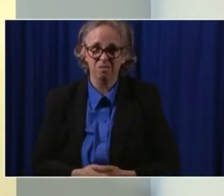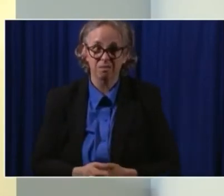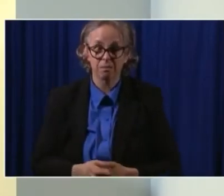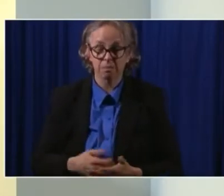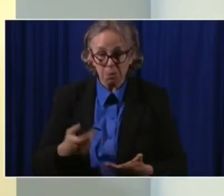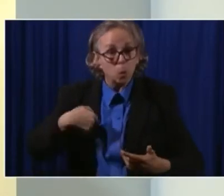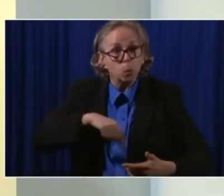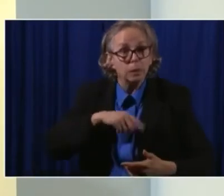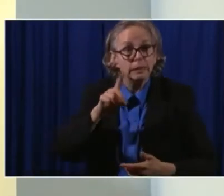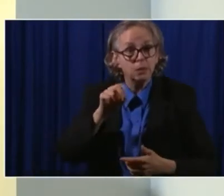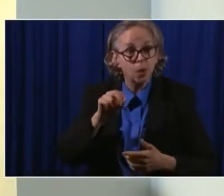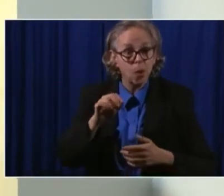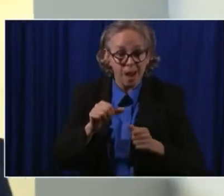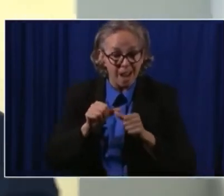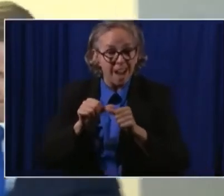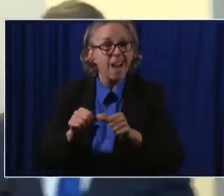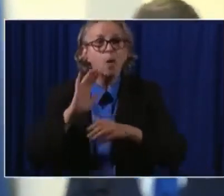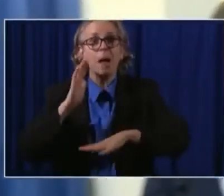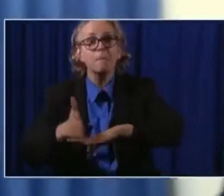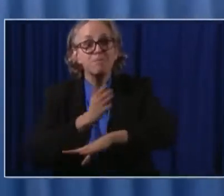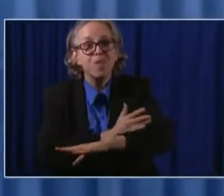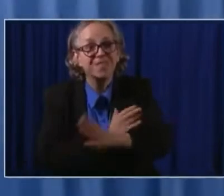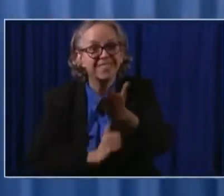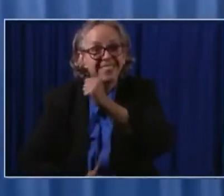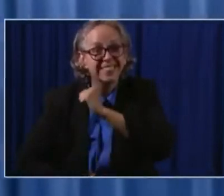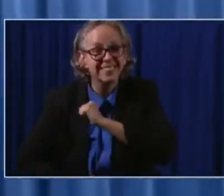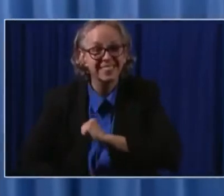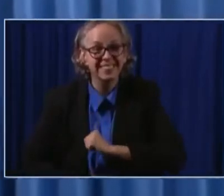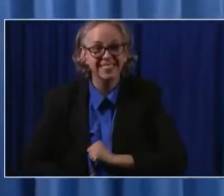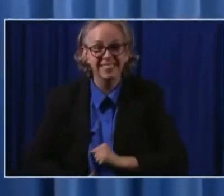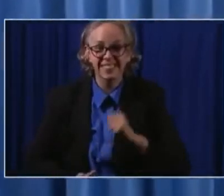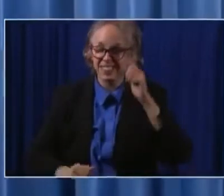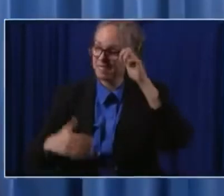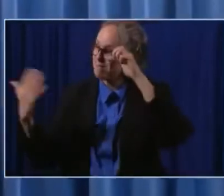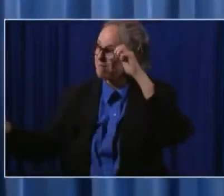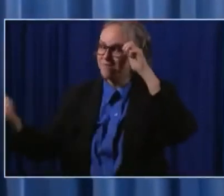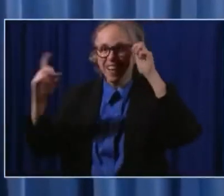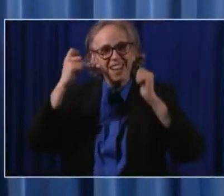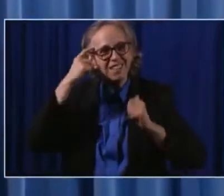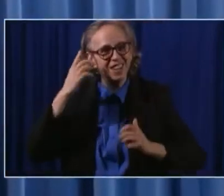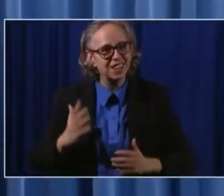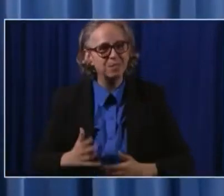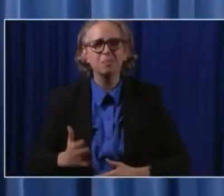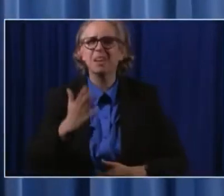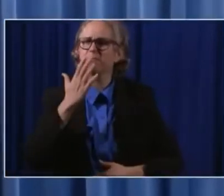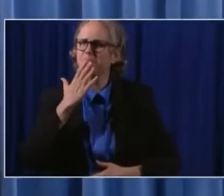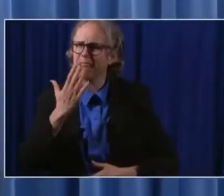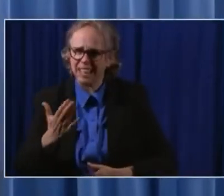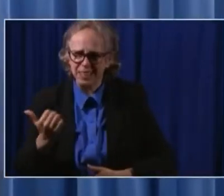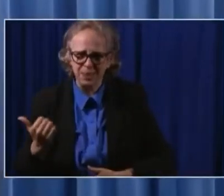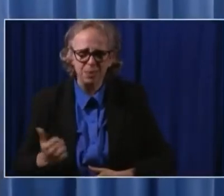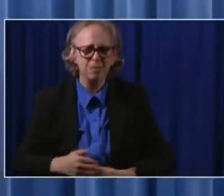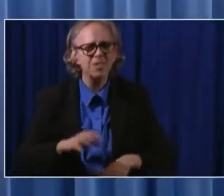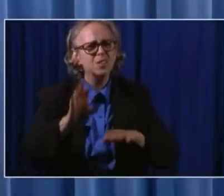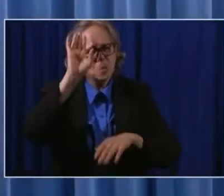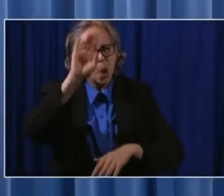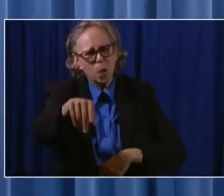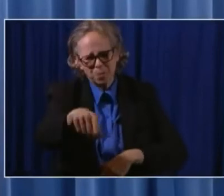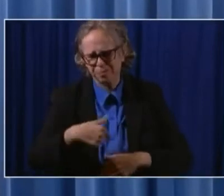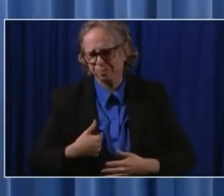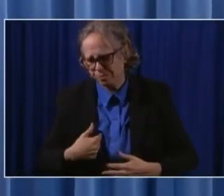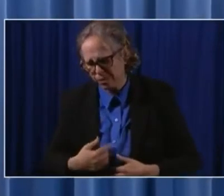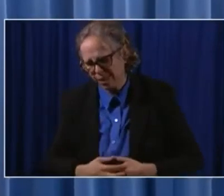from a health point of view. Governor? John, thank you. Thank you very much. You know, we constantly